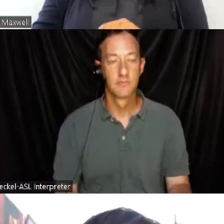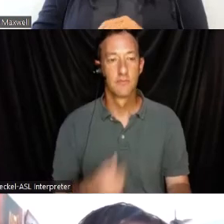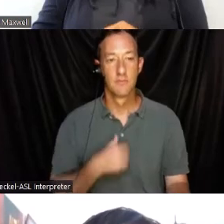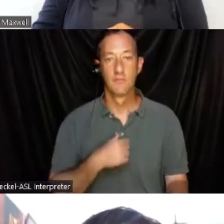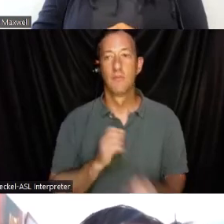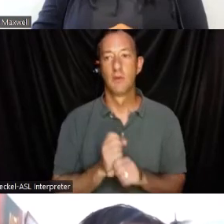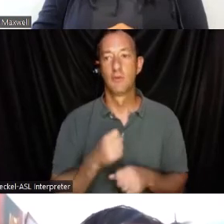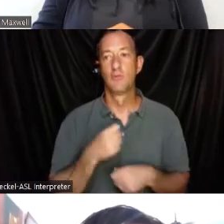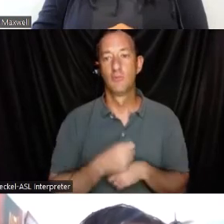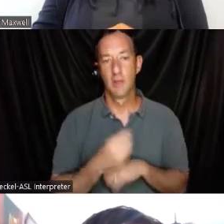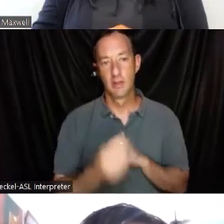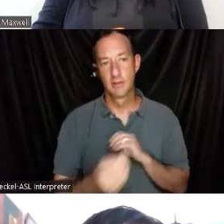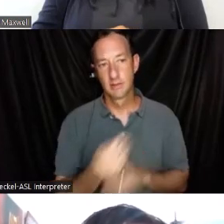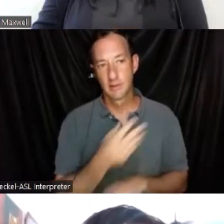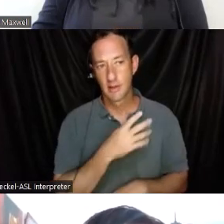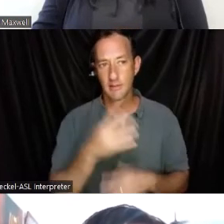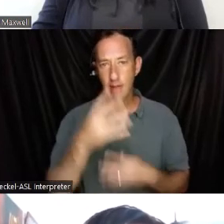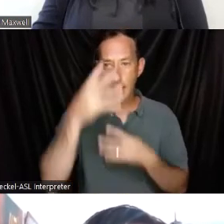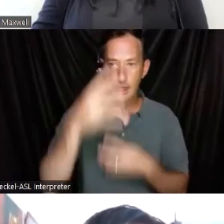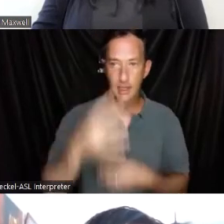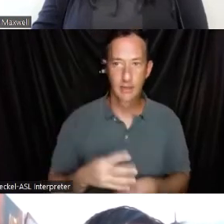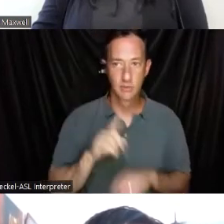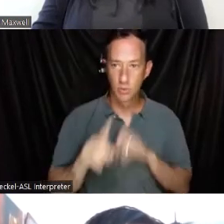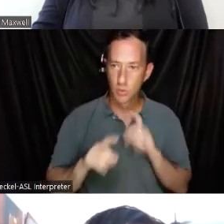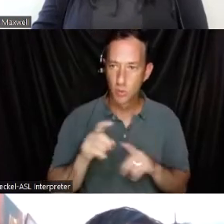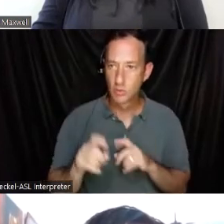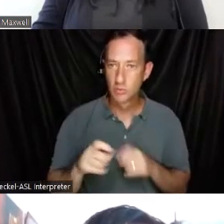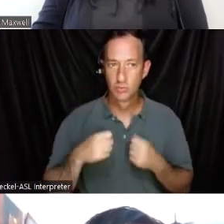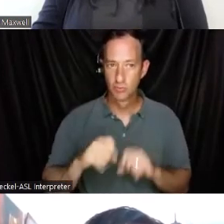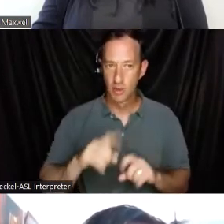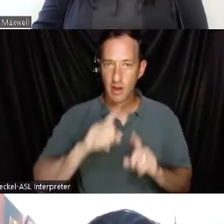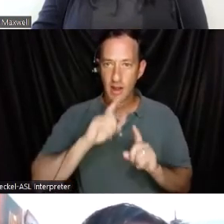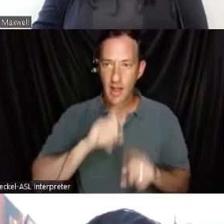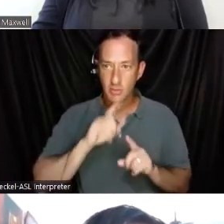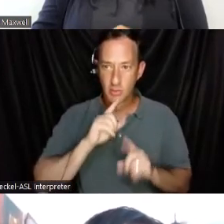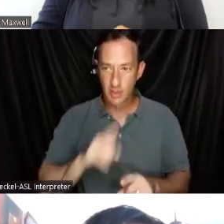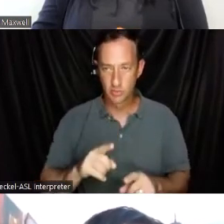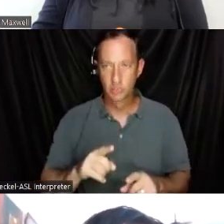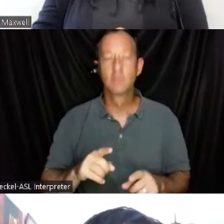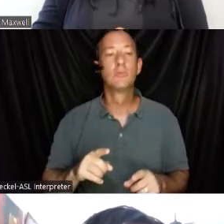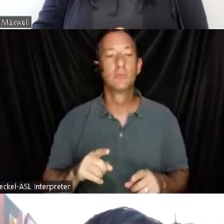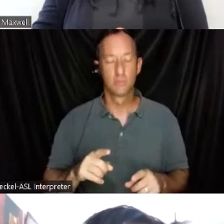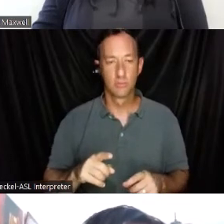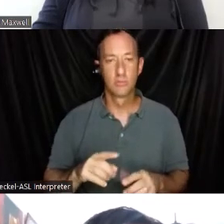slides just a list of questions to try to answer with the evidence in